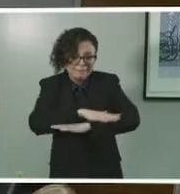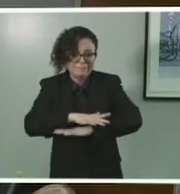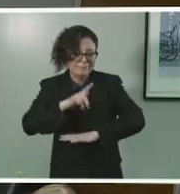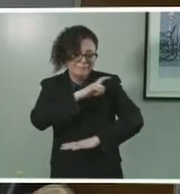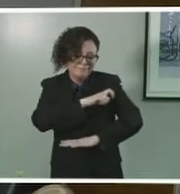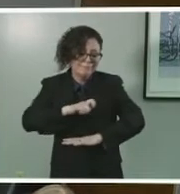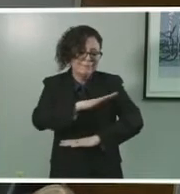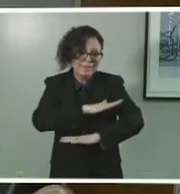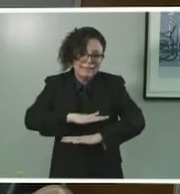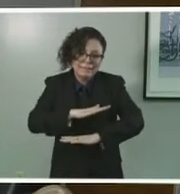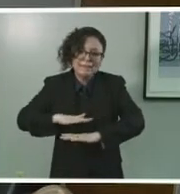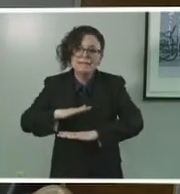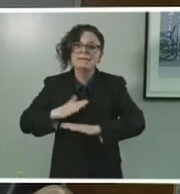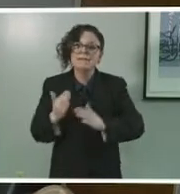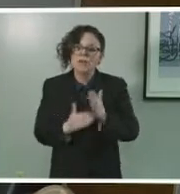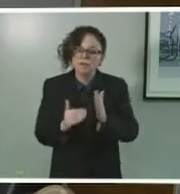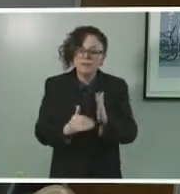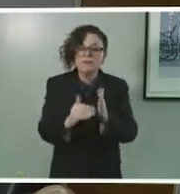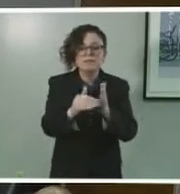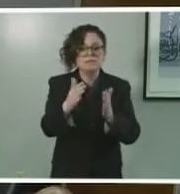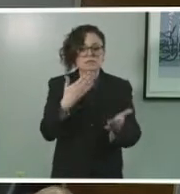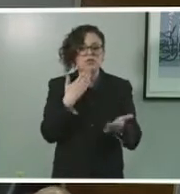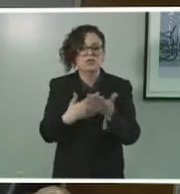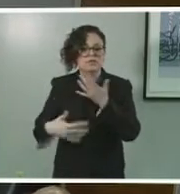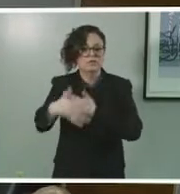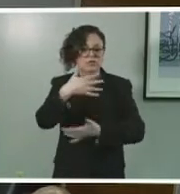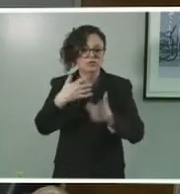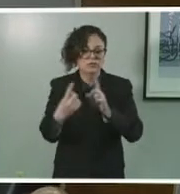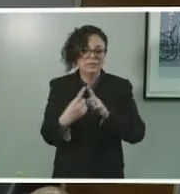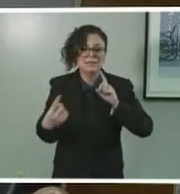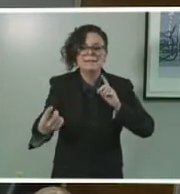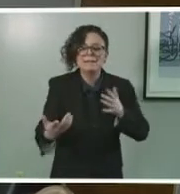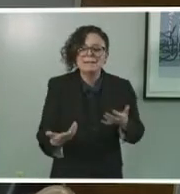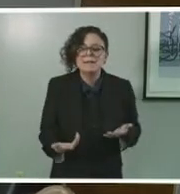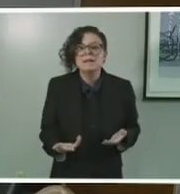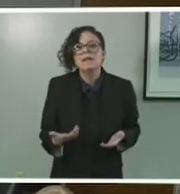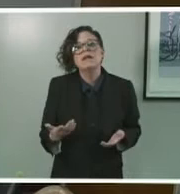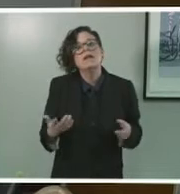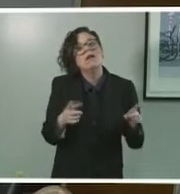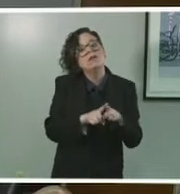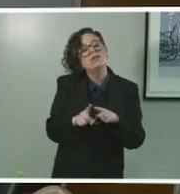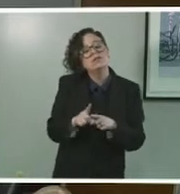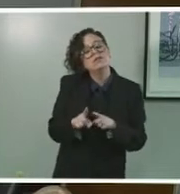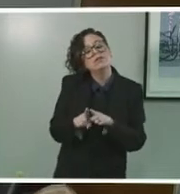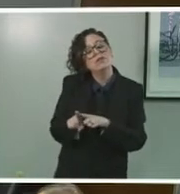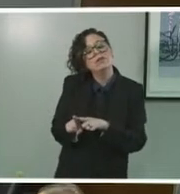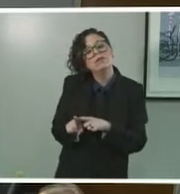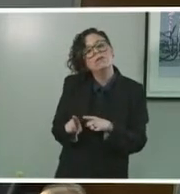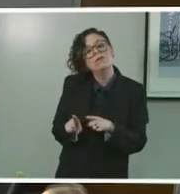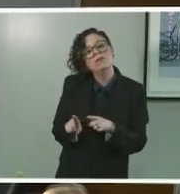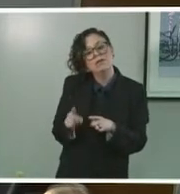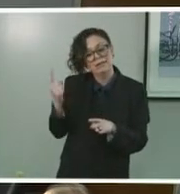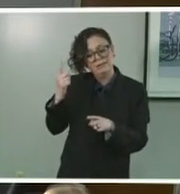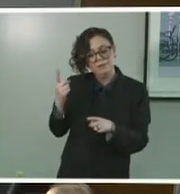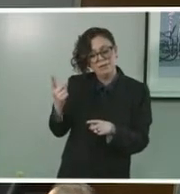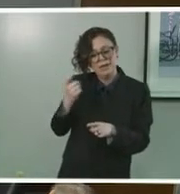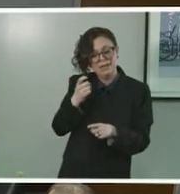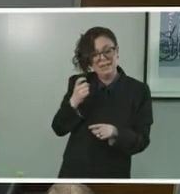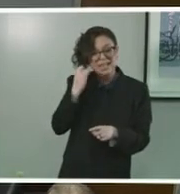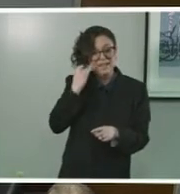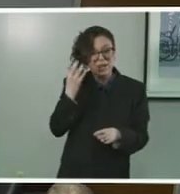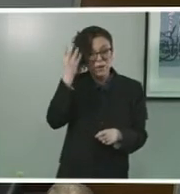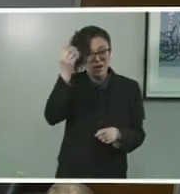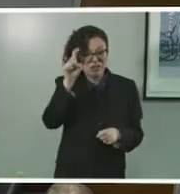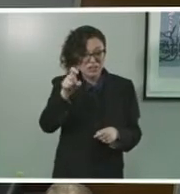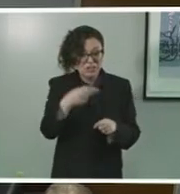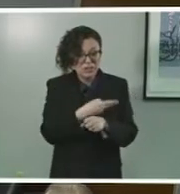social distancing. Which is a good extension here. Someone asked about, when we go outside, should we wear